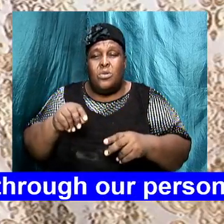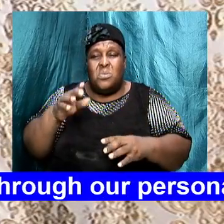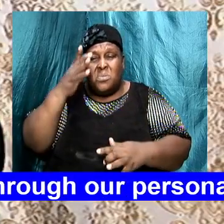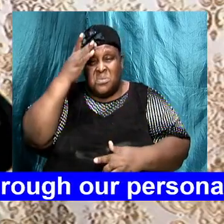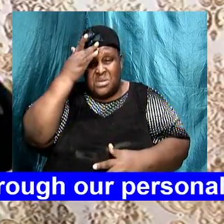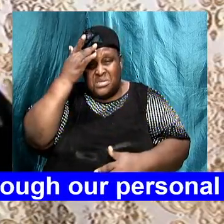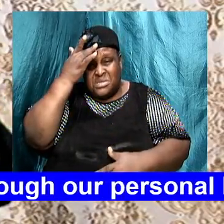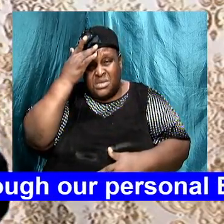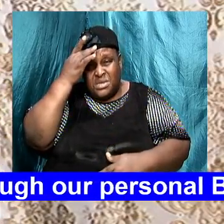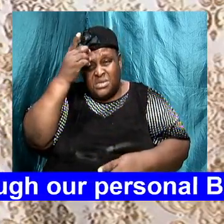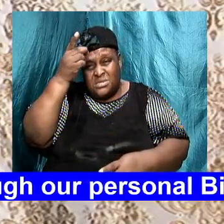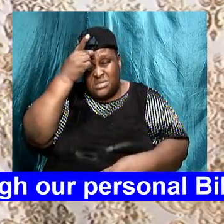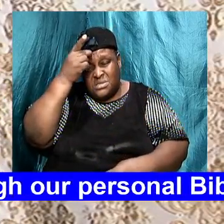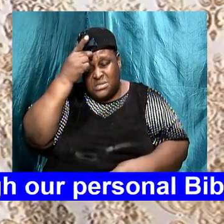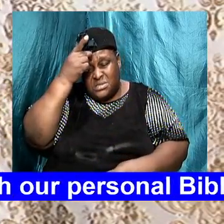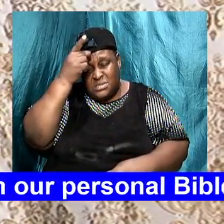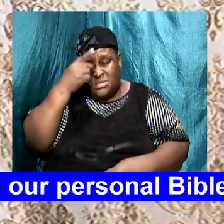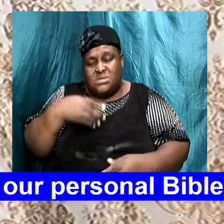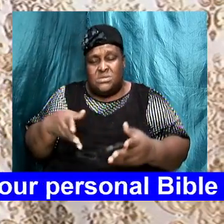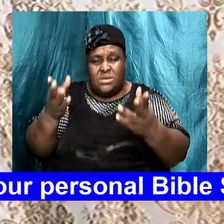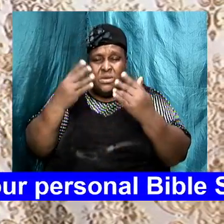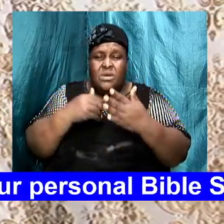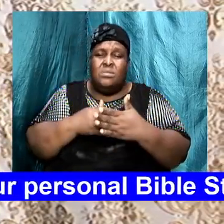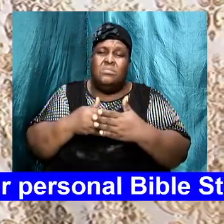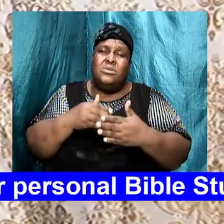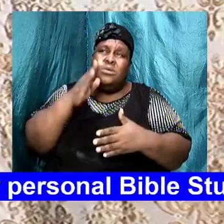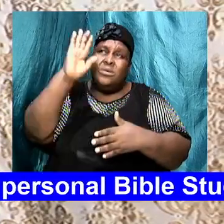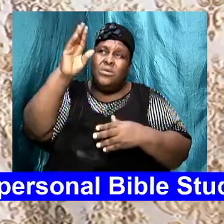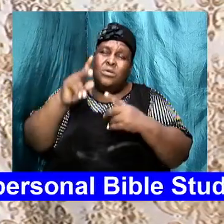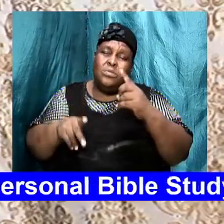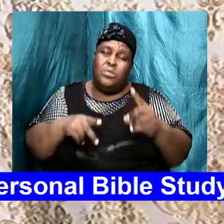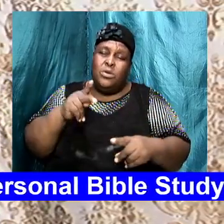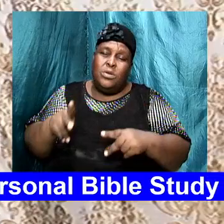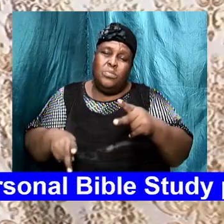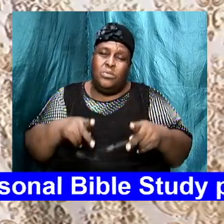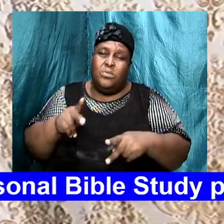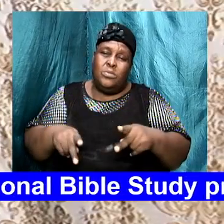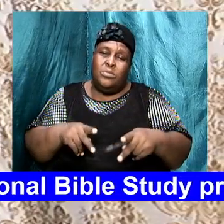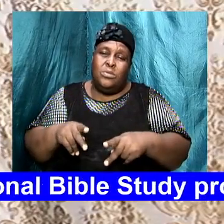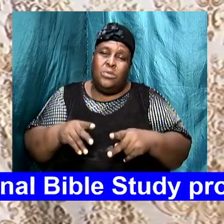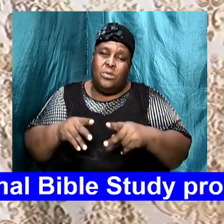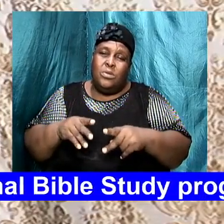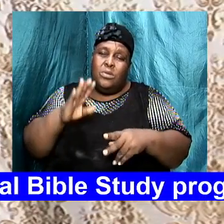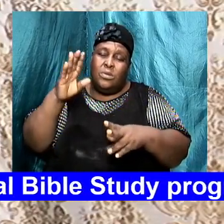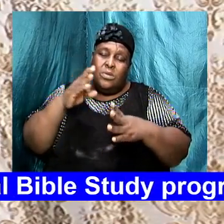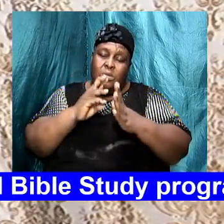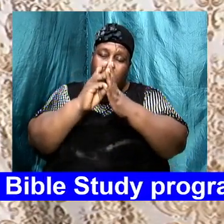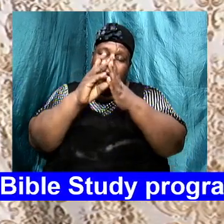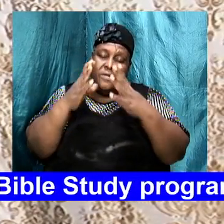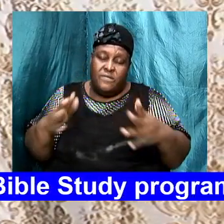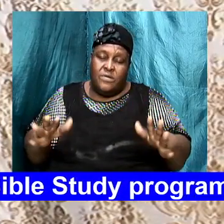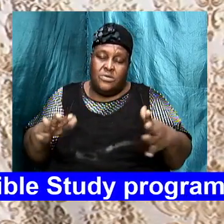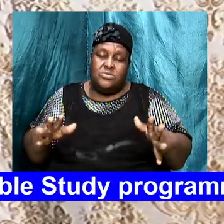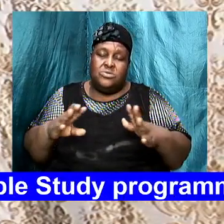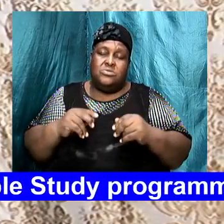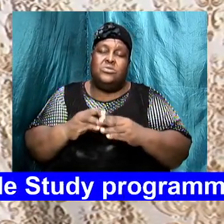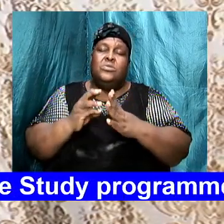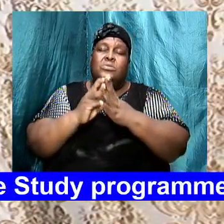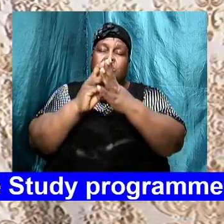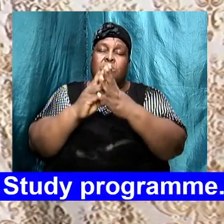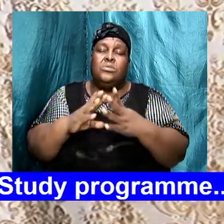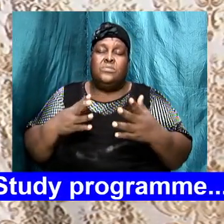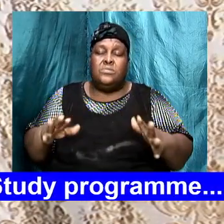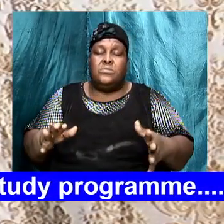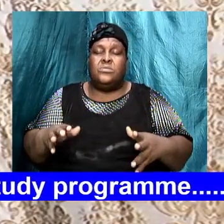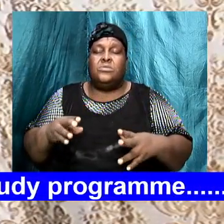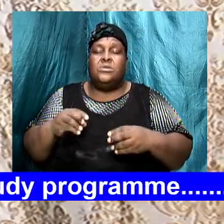thy dwelling, and that is the word of God. We pray that we will embrace your words, and that your will be done, and your will be accomplished, as we